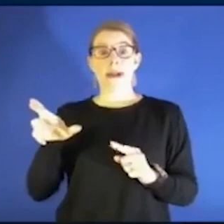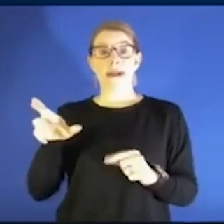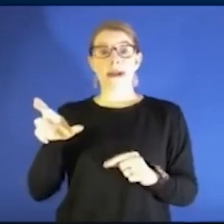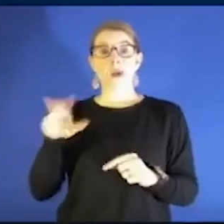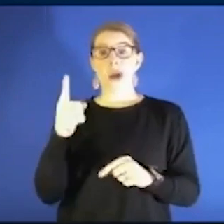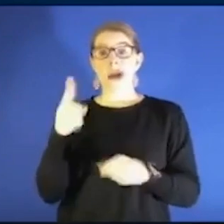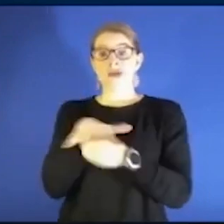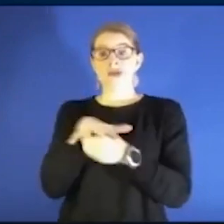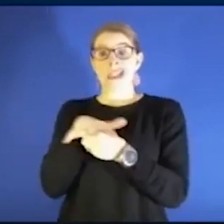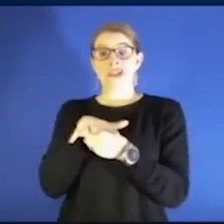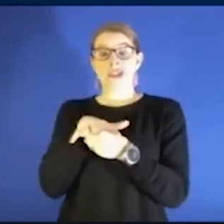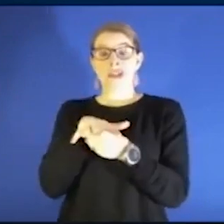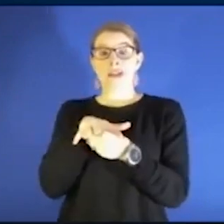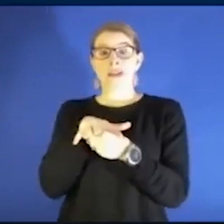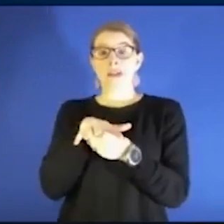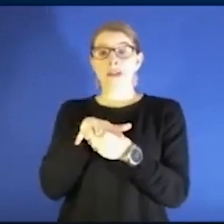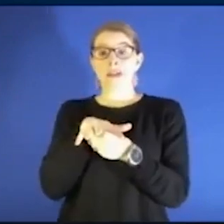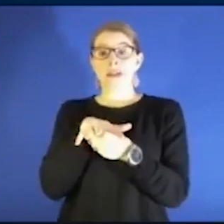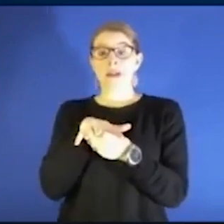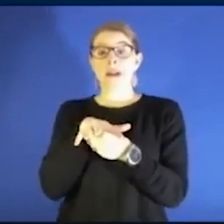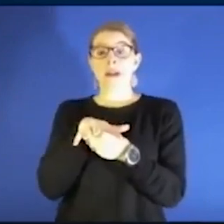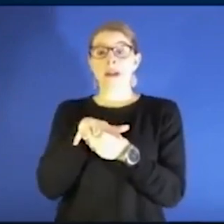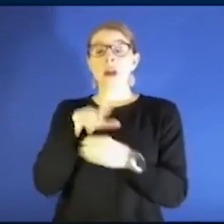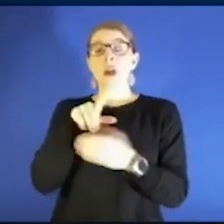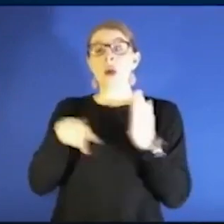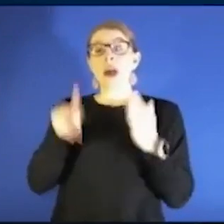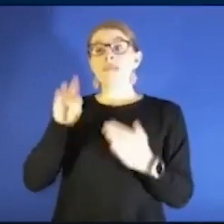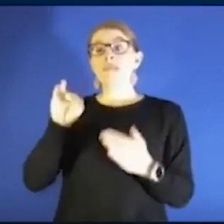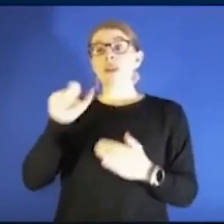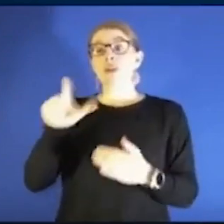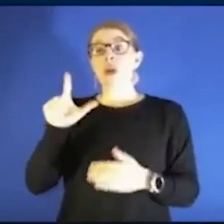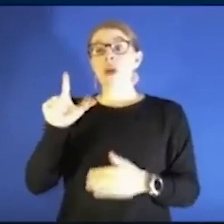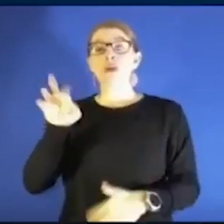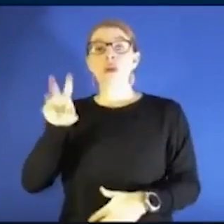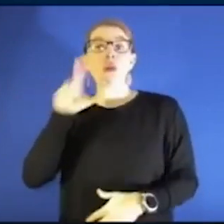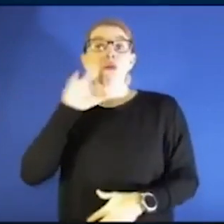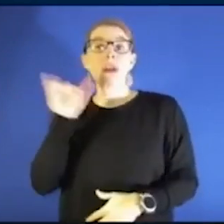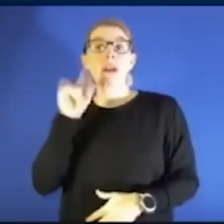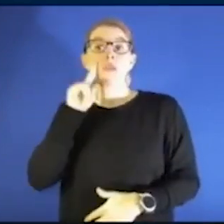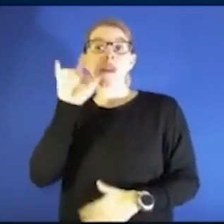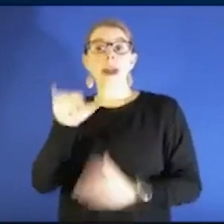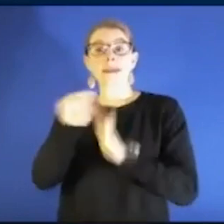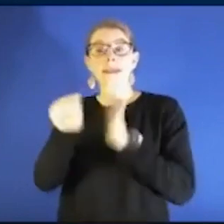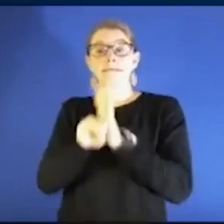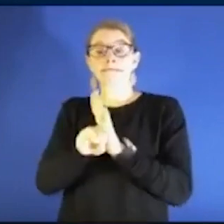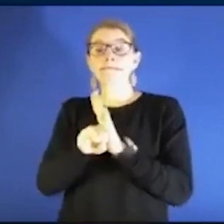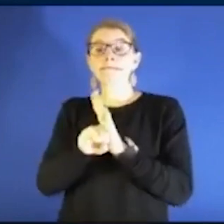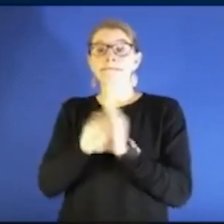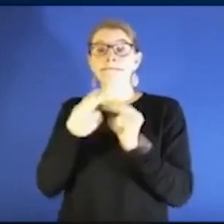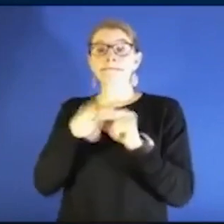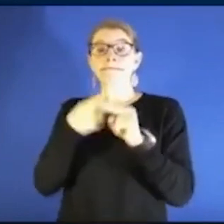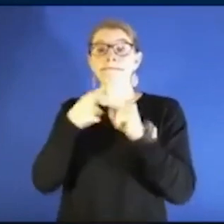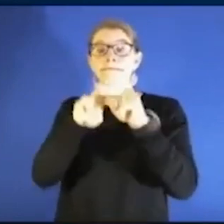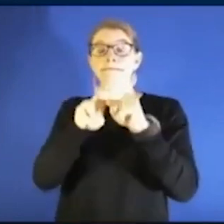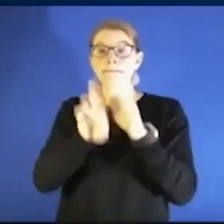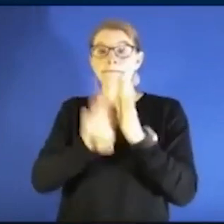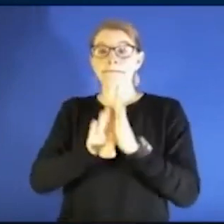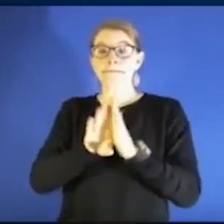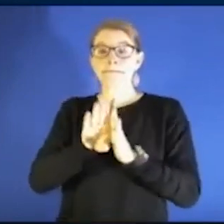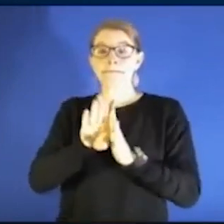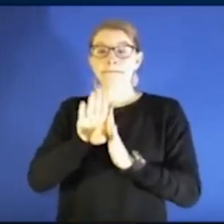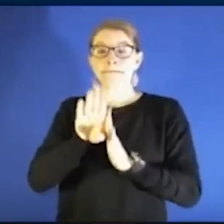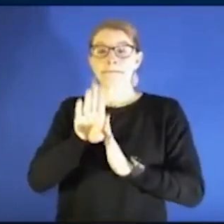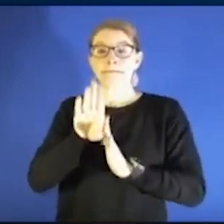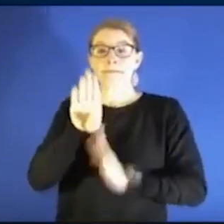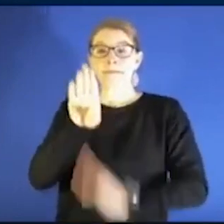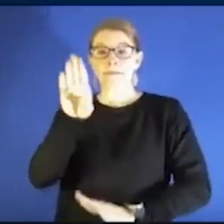regions and what viral load looks like in that space. And you can see it's continuing to rise, and it's higher than it's been in a